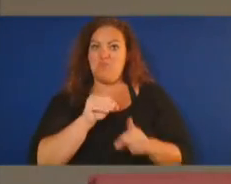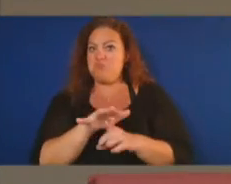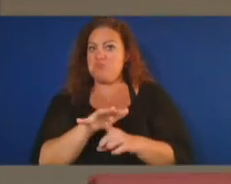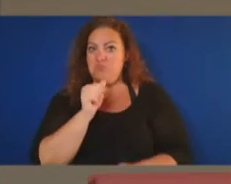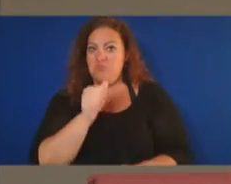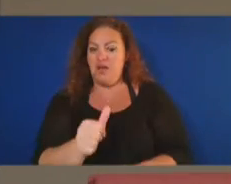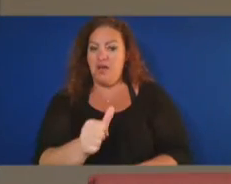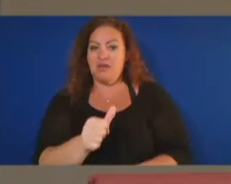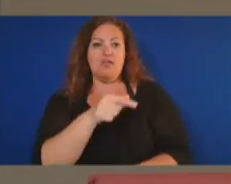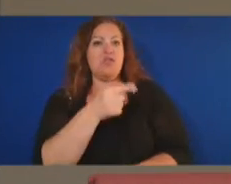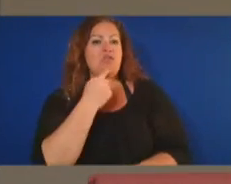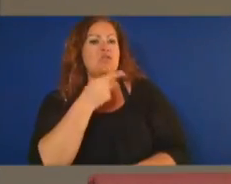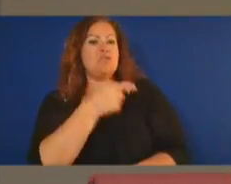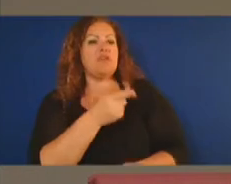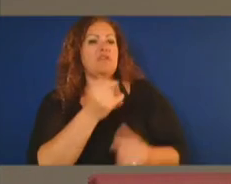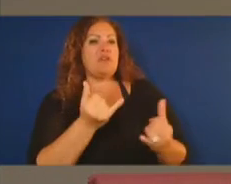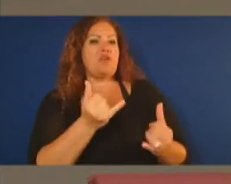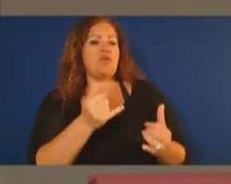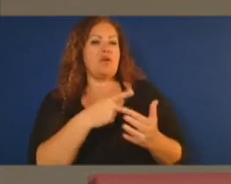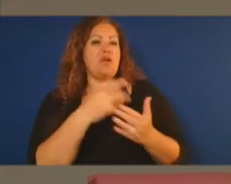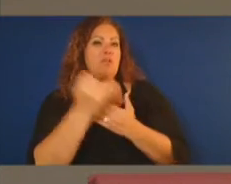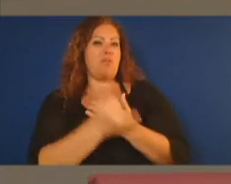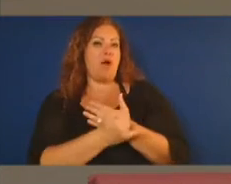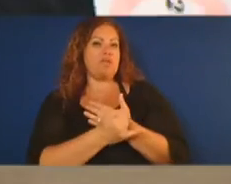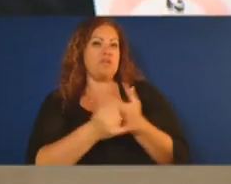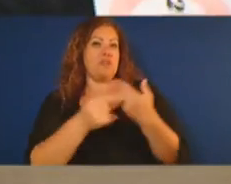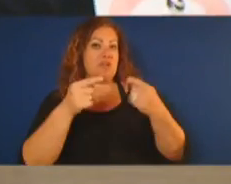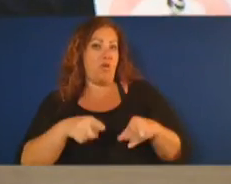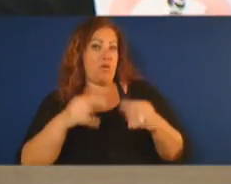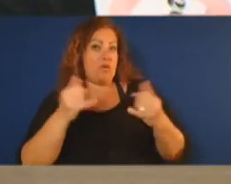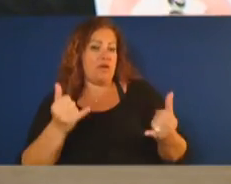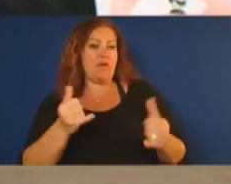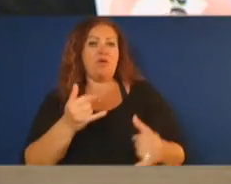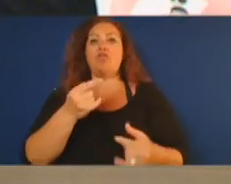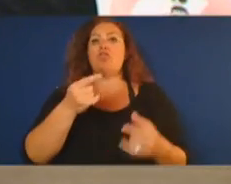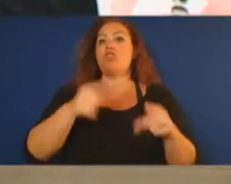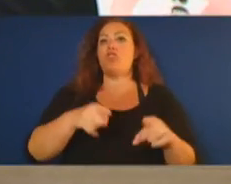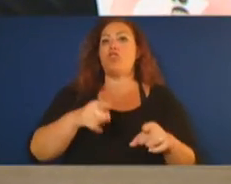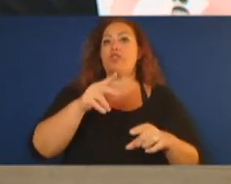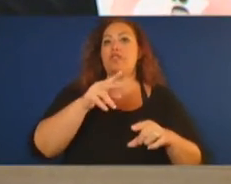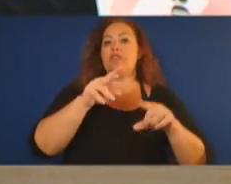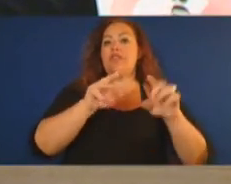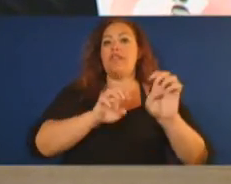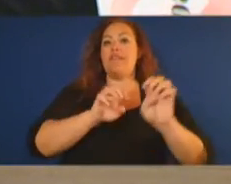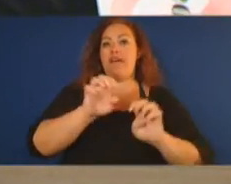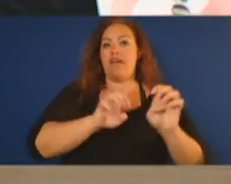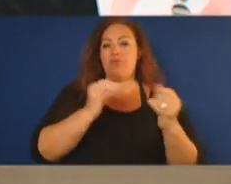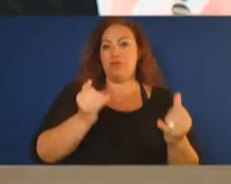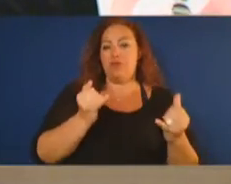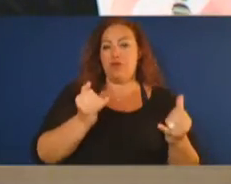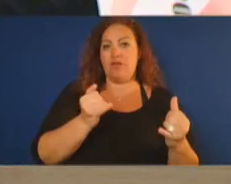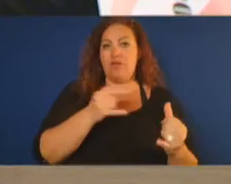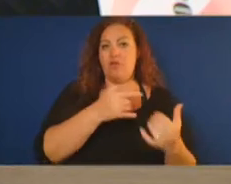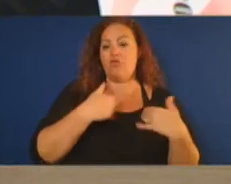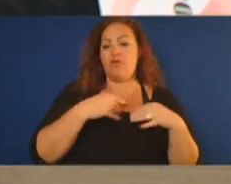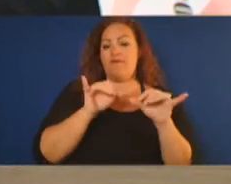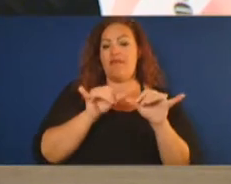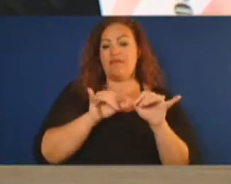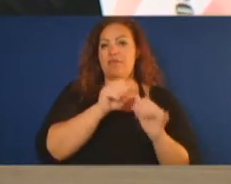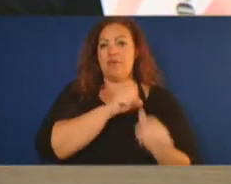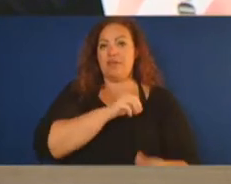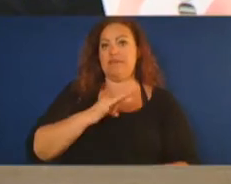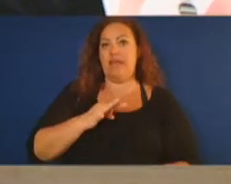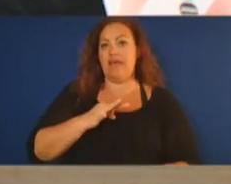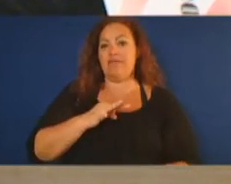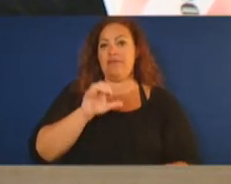said there's a current project underway it's currently being evaluated we have our engineering staff within storm water has been in